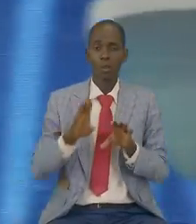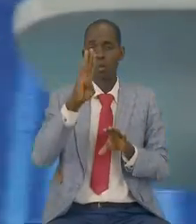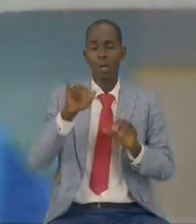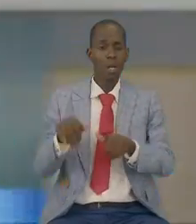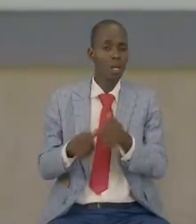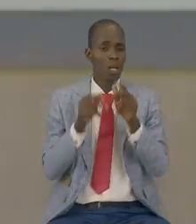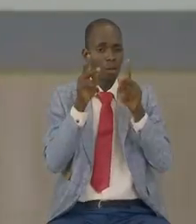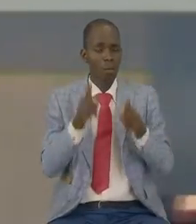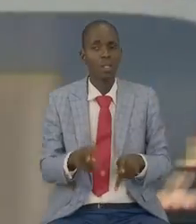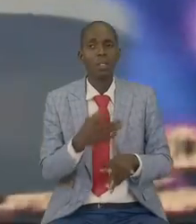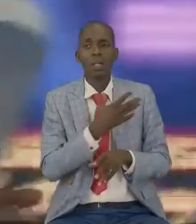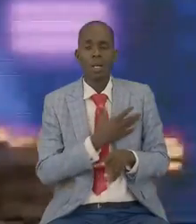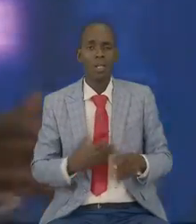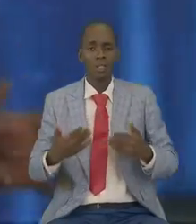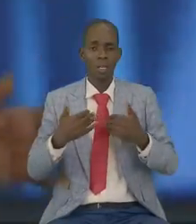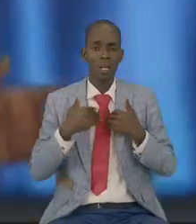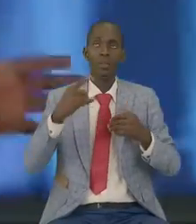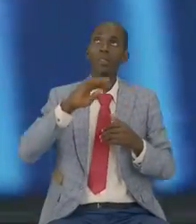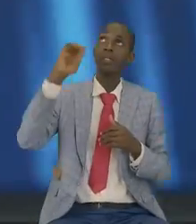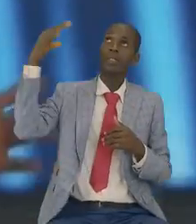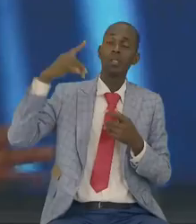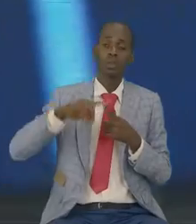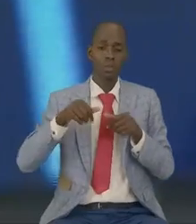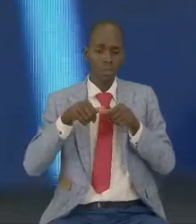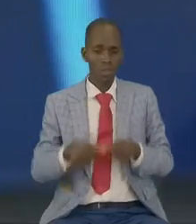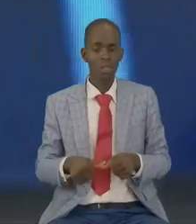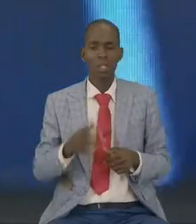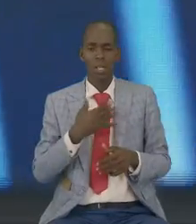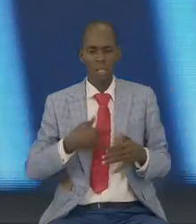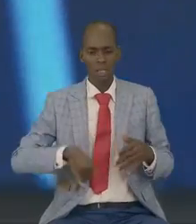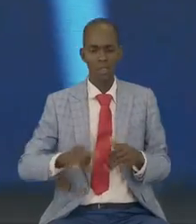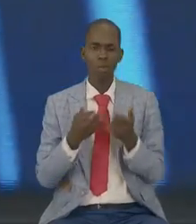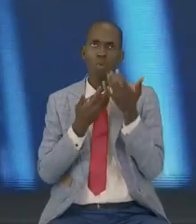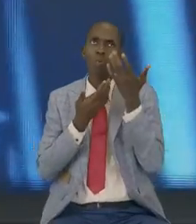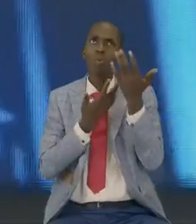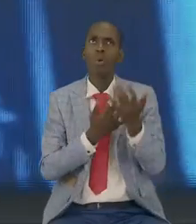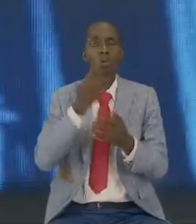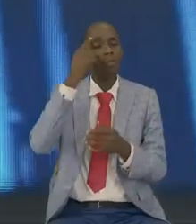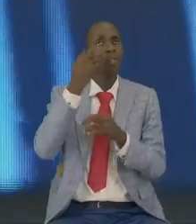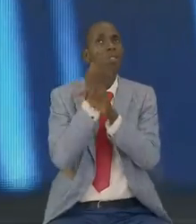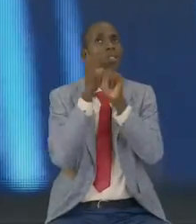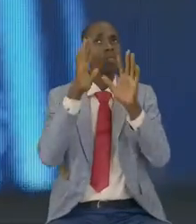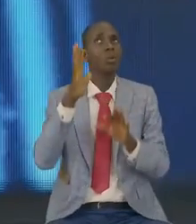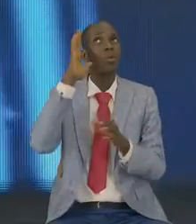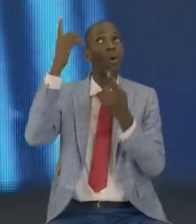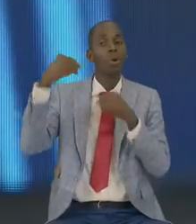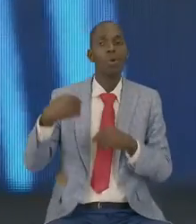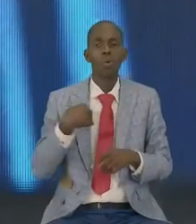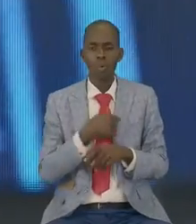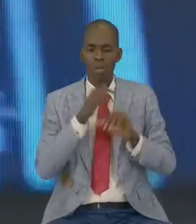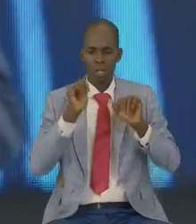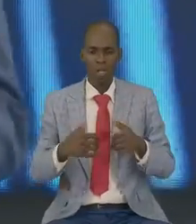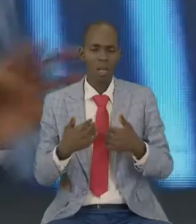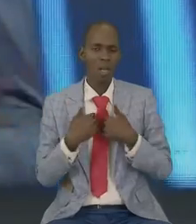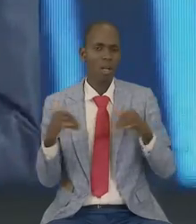could have grace to stay, I'm still waiting for the Redeemer. He will come. We can have the same